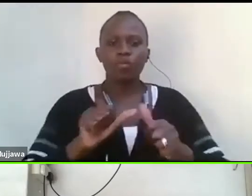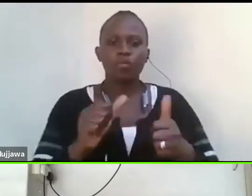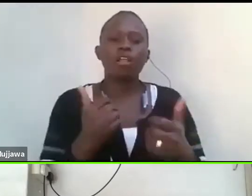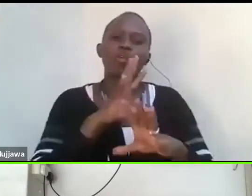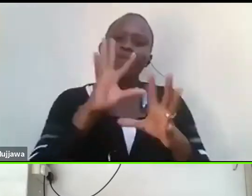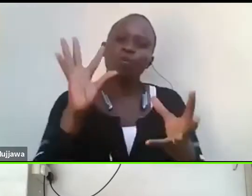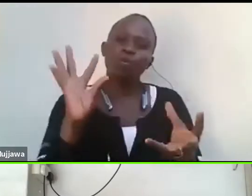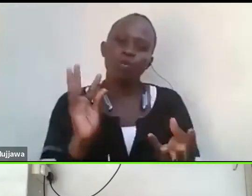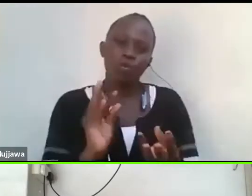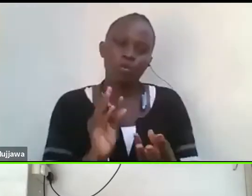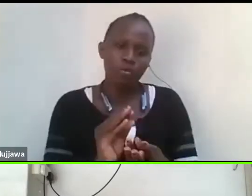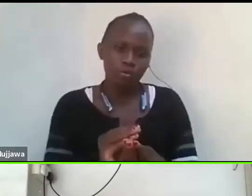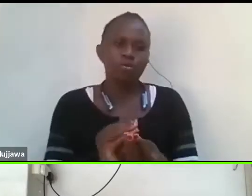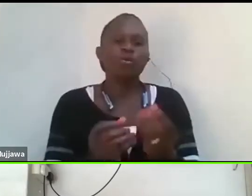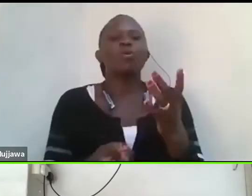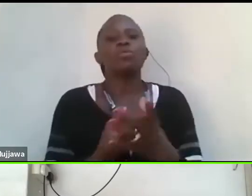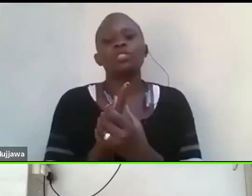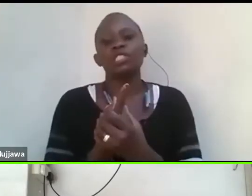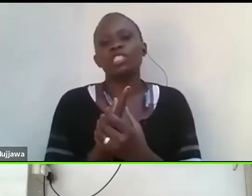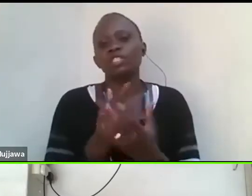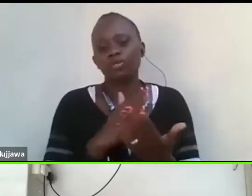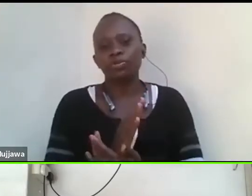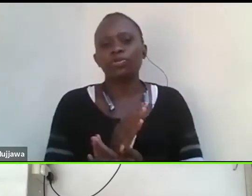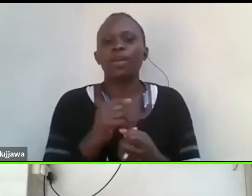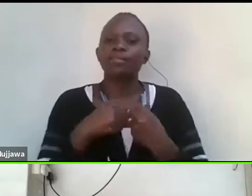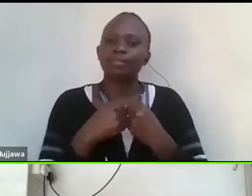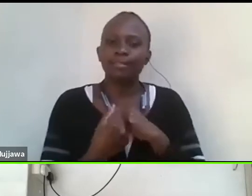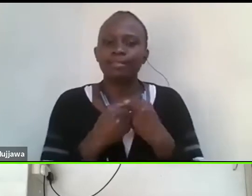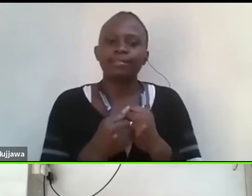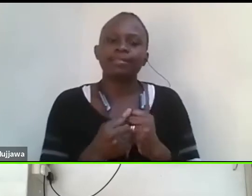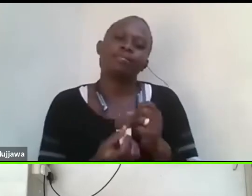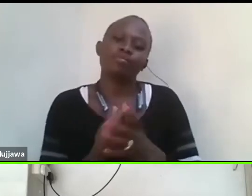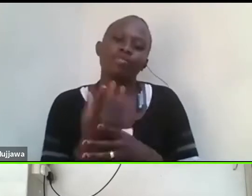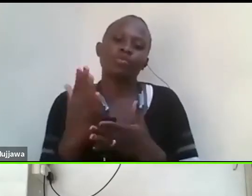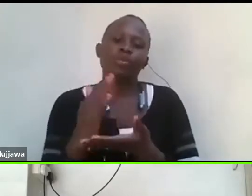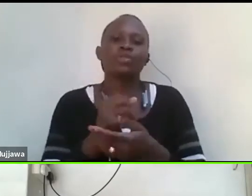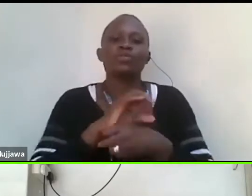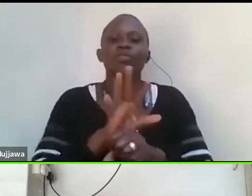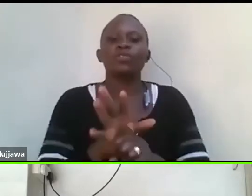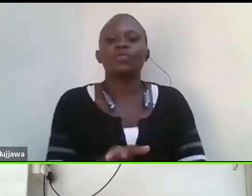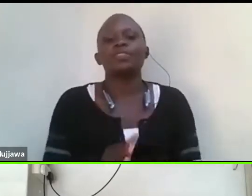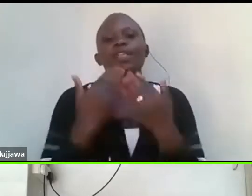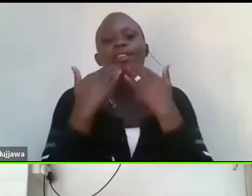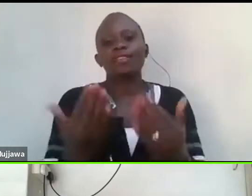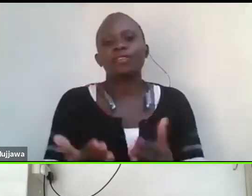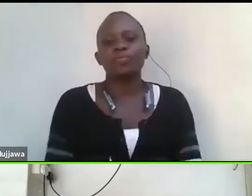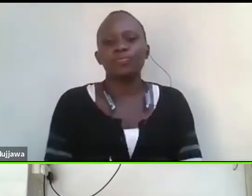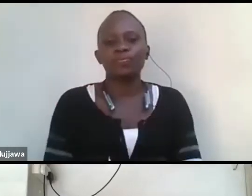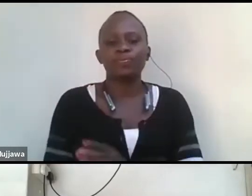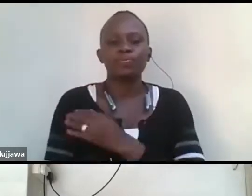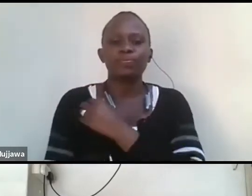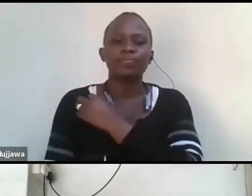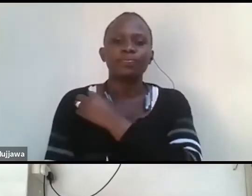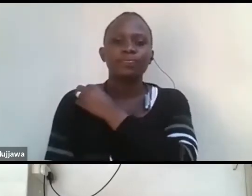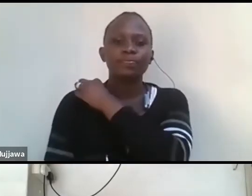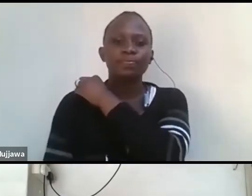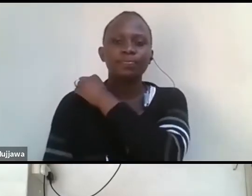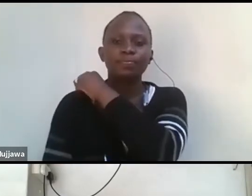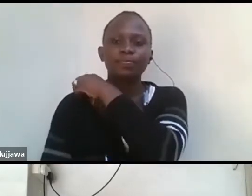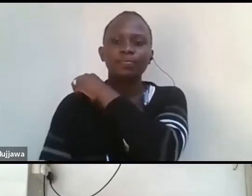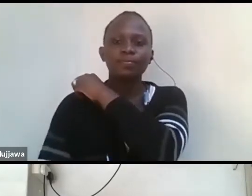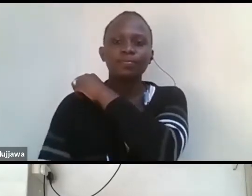brief are opportunities and also challenges that have come with COVID-19. Thanks, Ben. Over to you. Thank you, Moses. It's very interesting